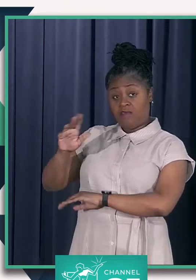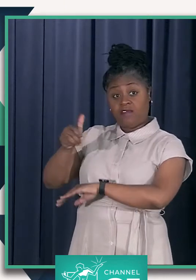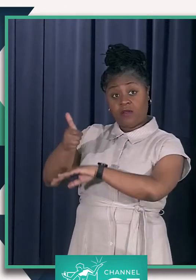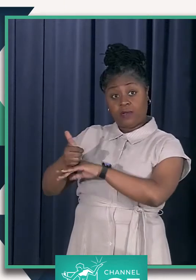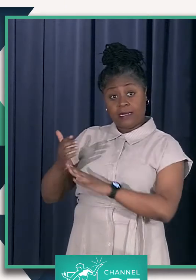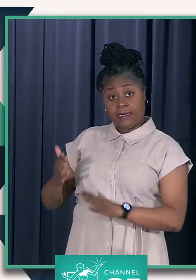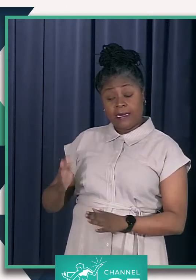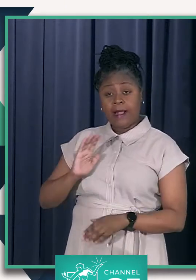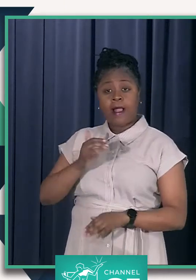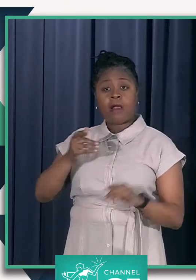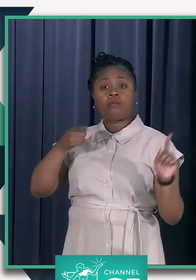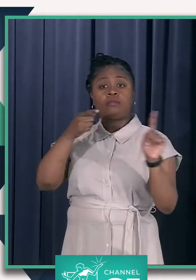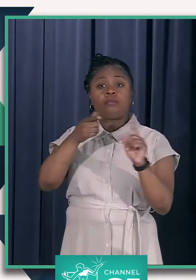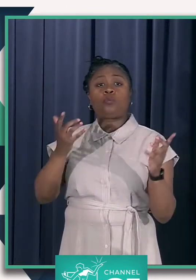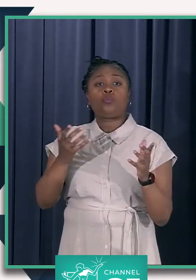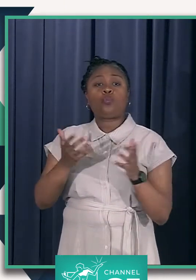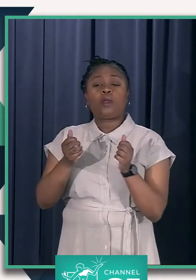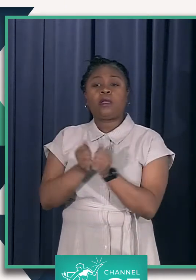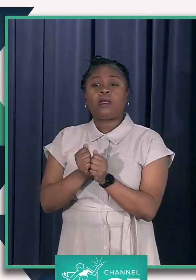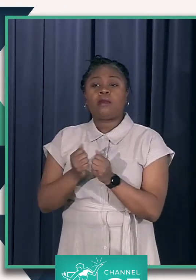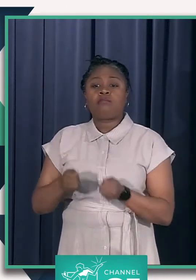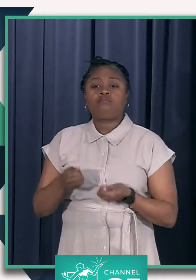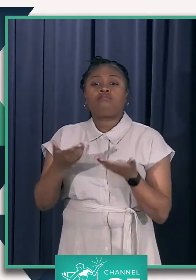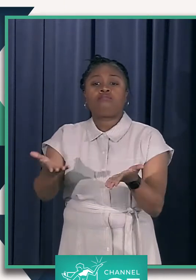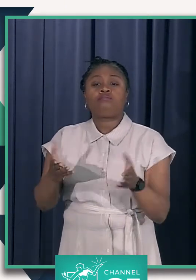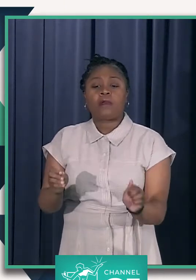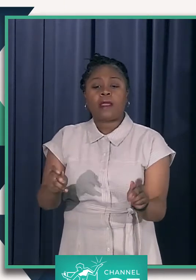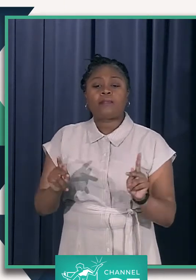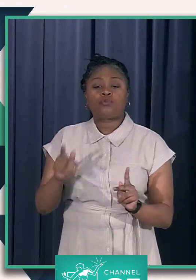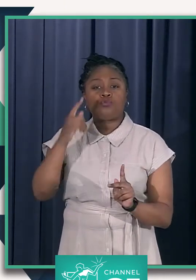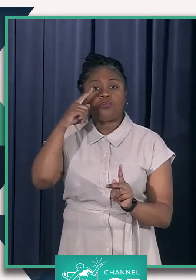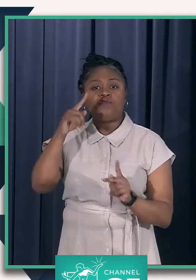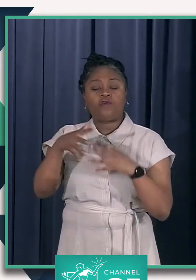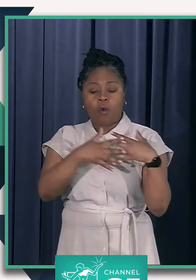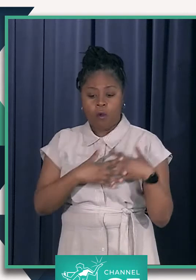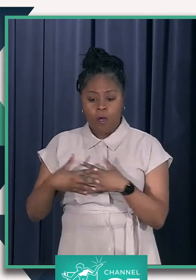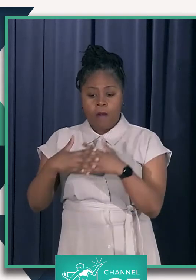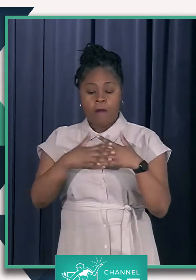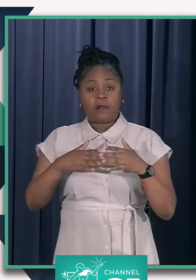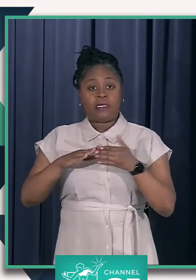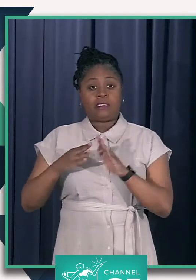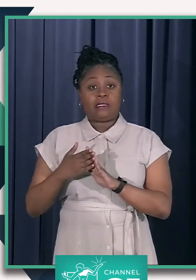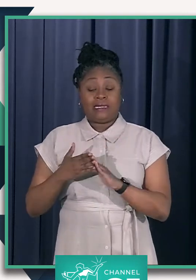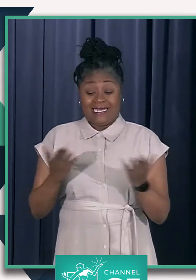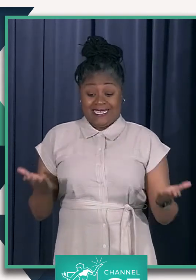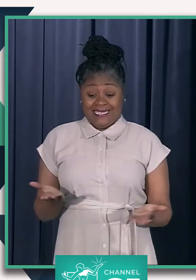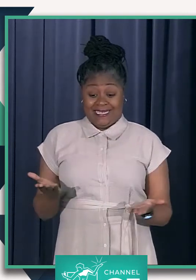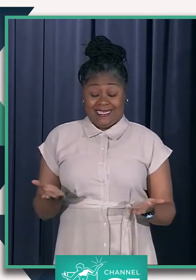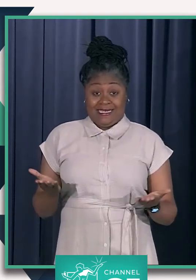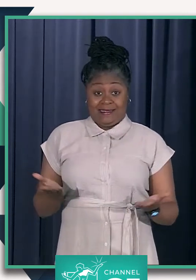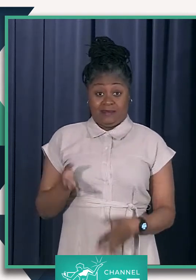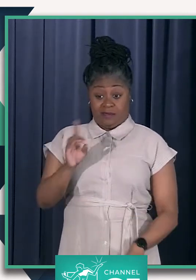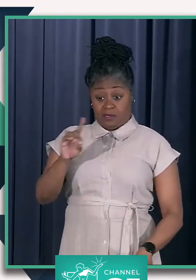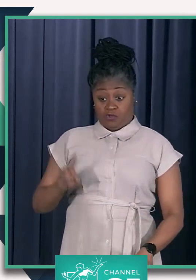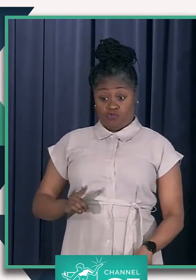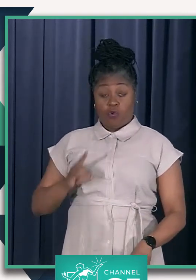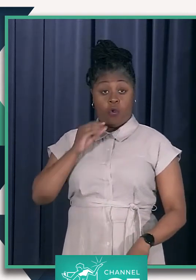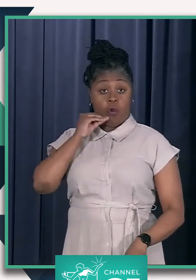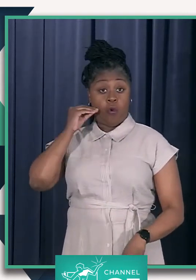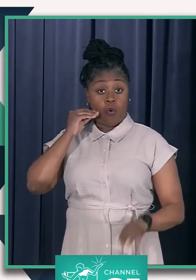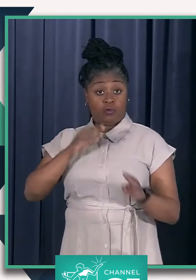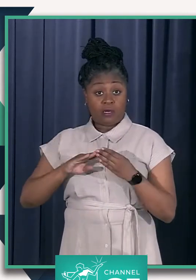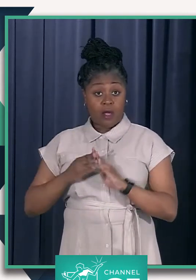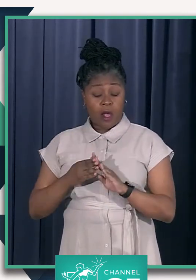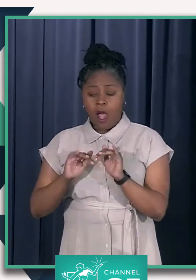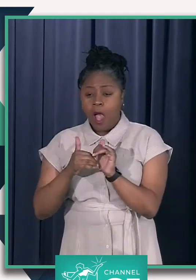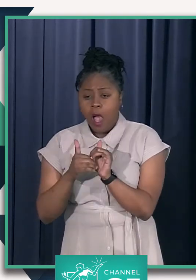American cities. And in our hometown, we do this by backing a wide array of projects,